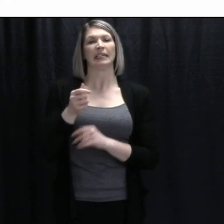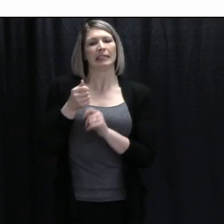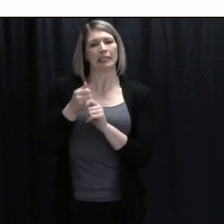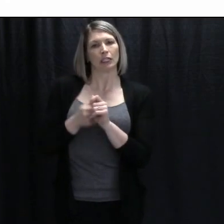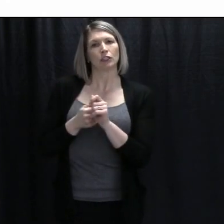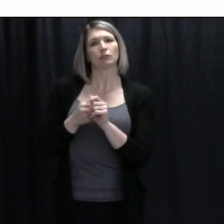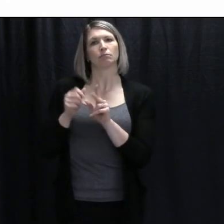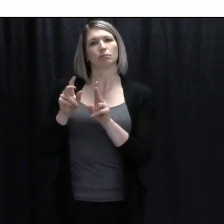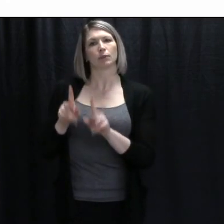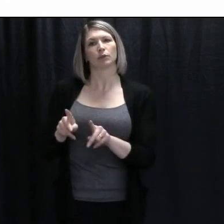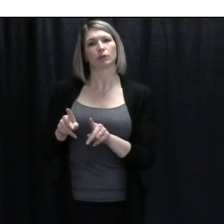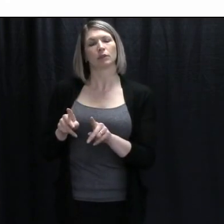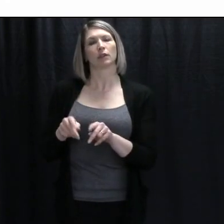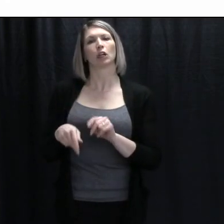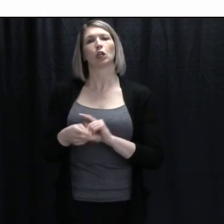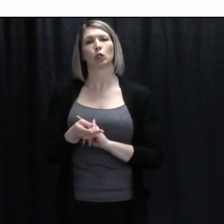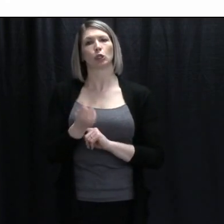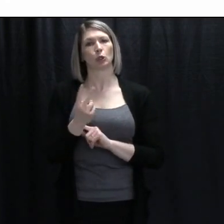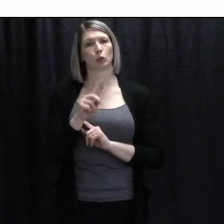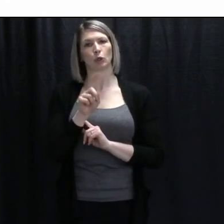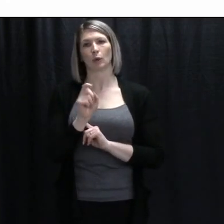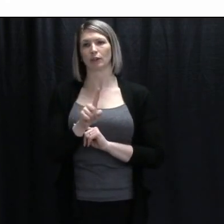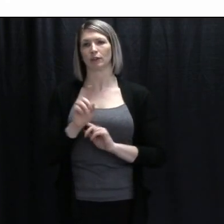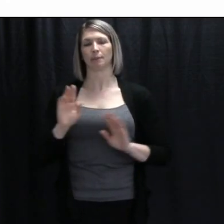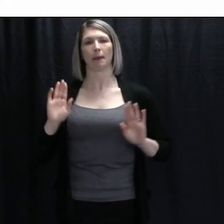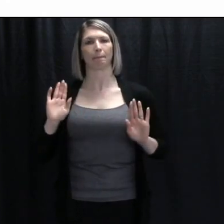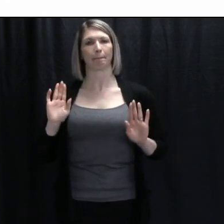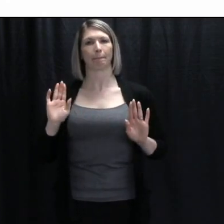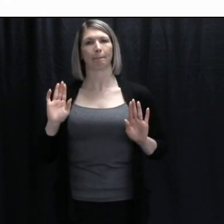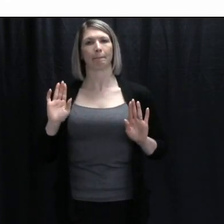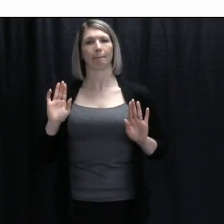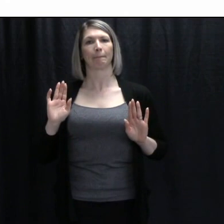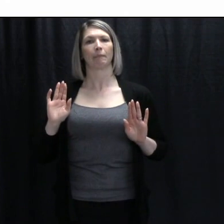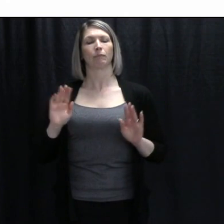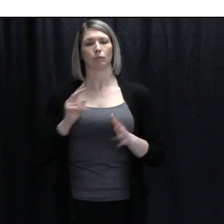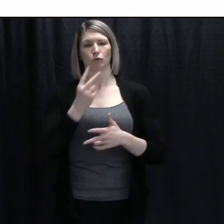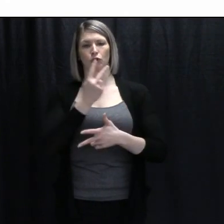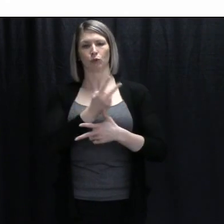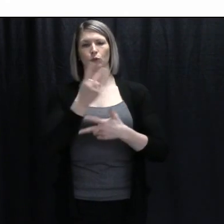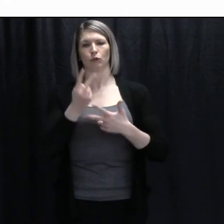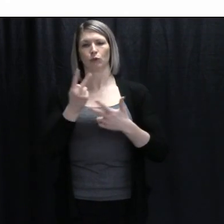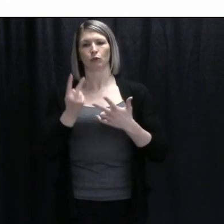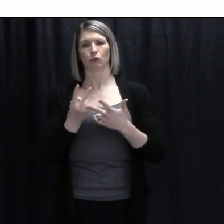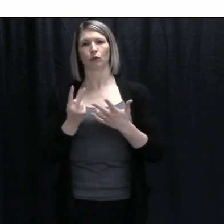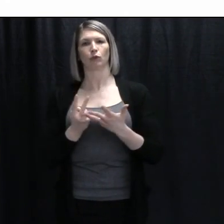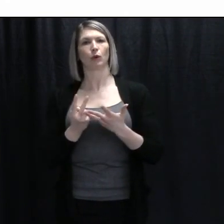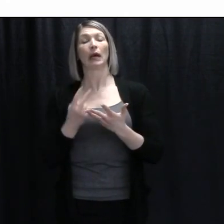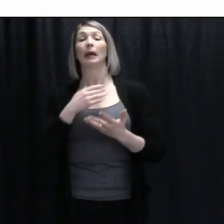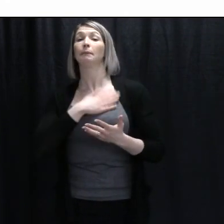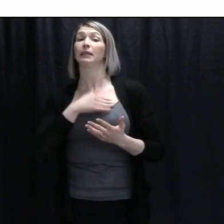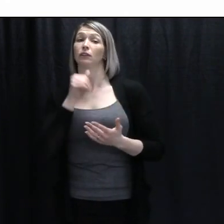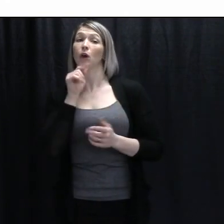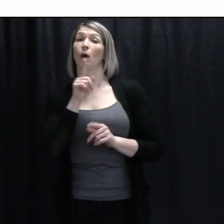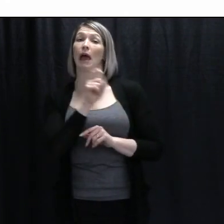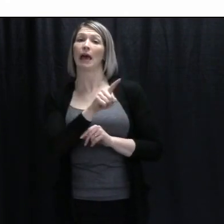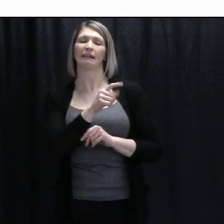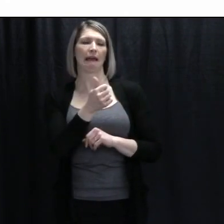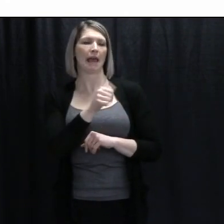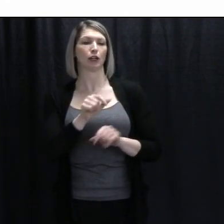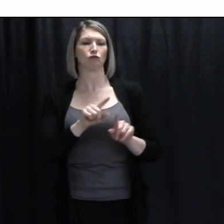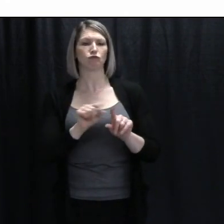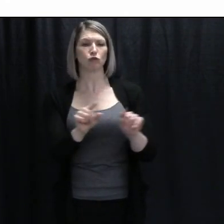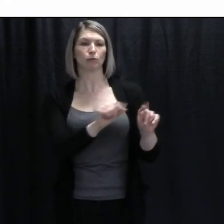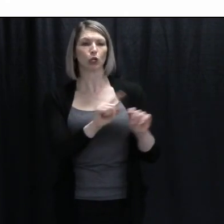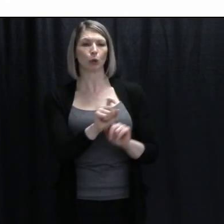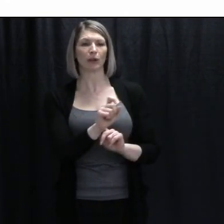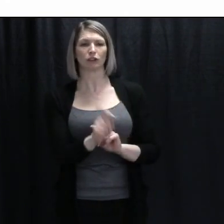the opportunity to ask 2 questions only. We suggest that you not ask rumor-based questions. We will run through the telephone